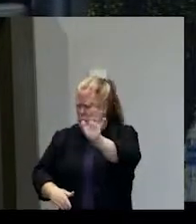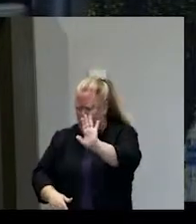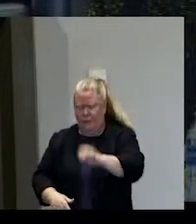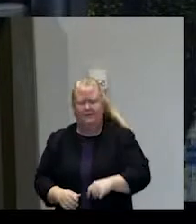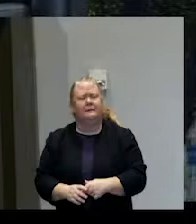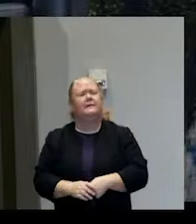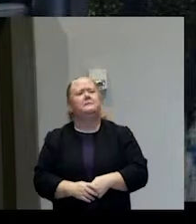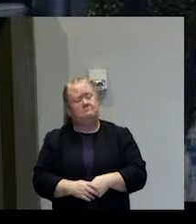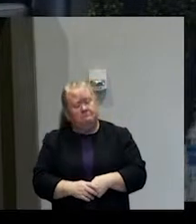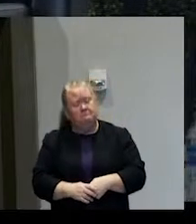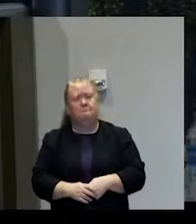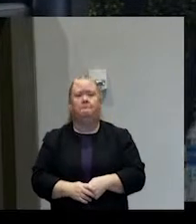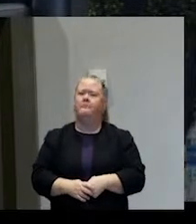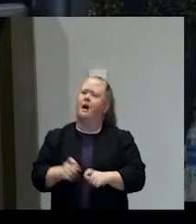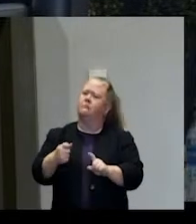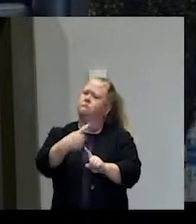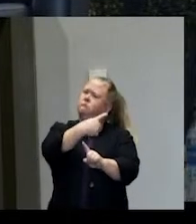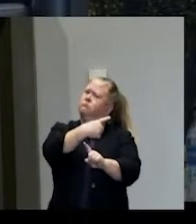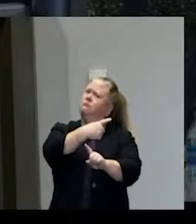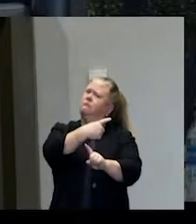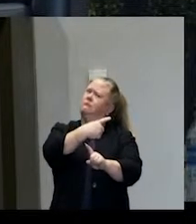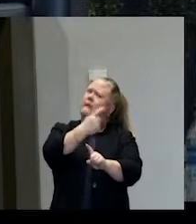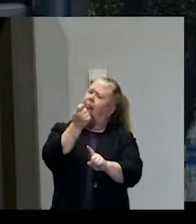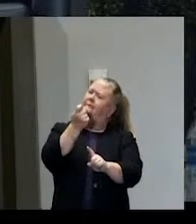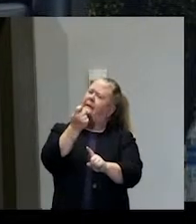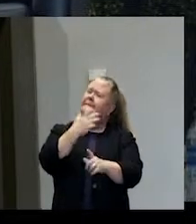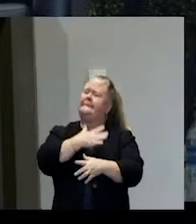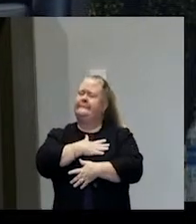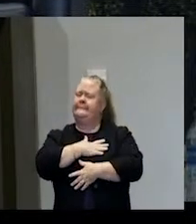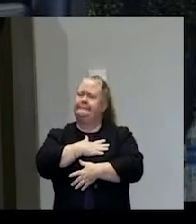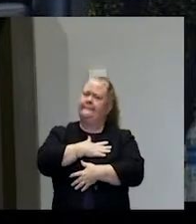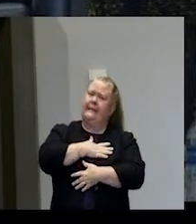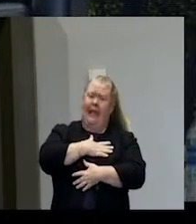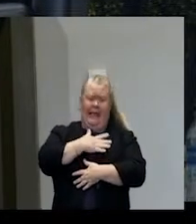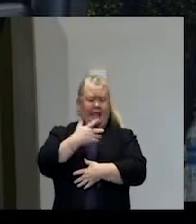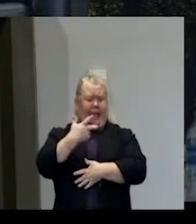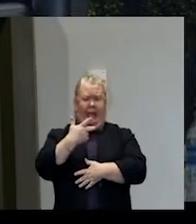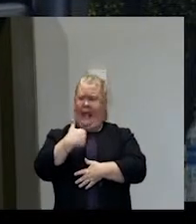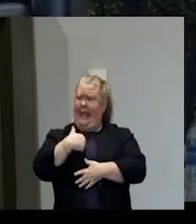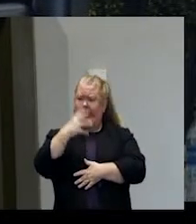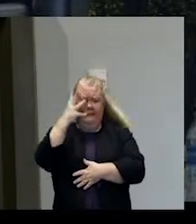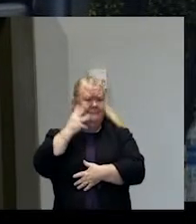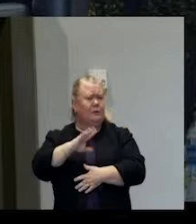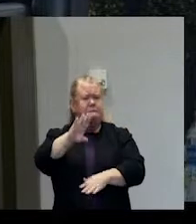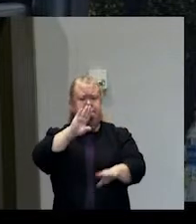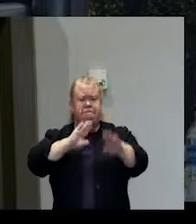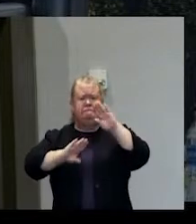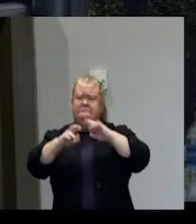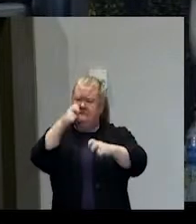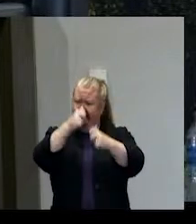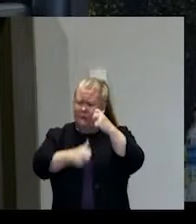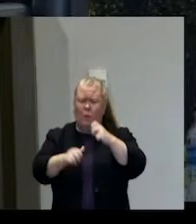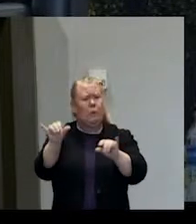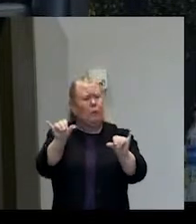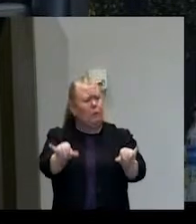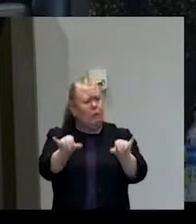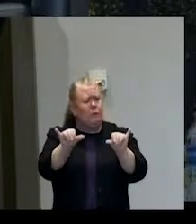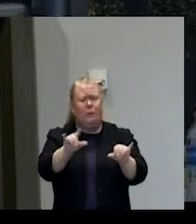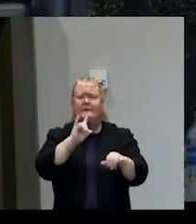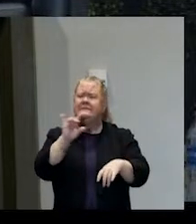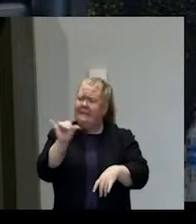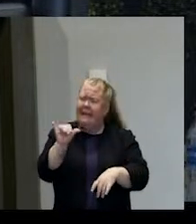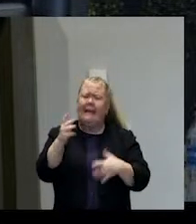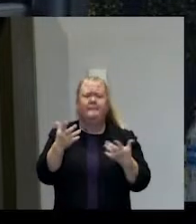But joking aside, I have my difficulties too. I think it becomes very easy to look